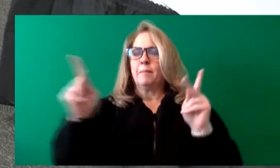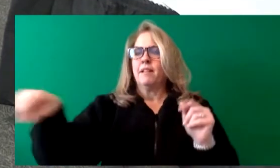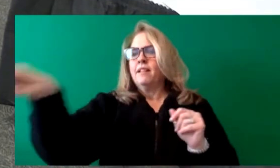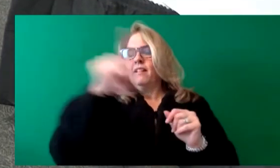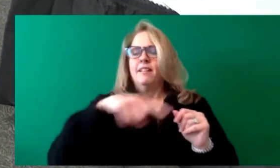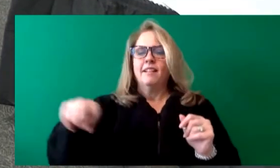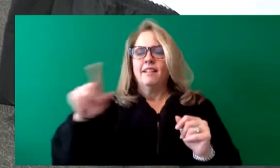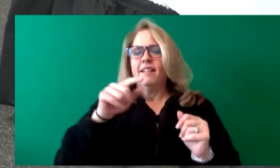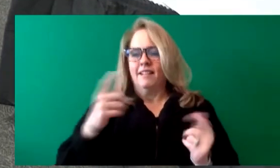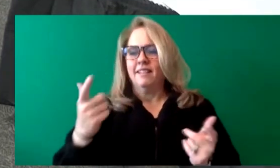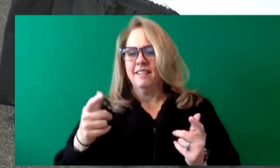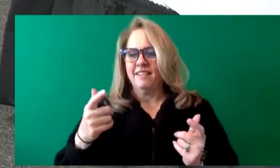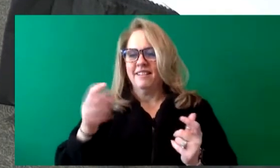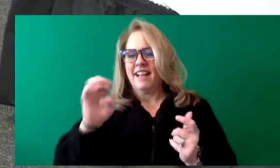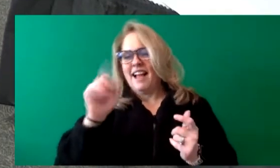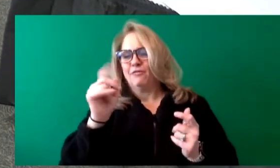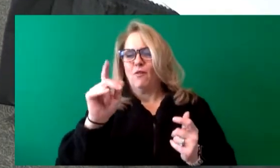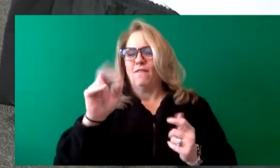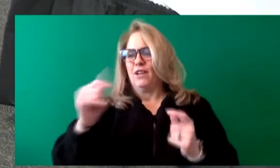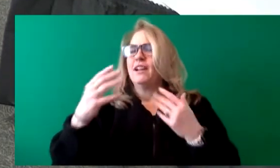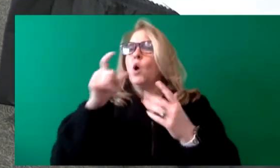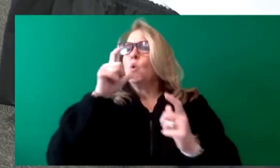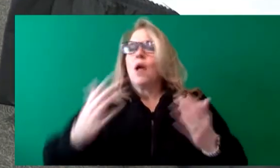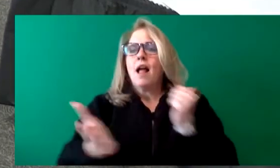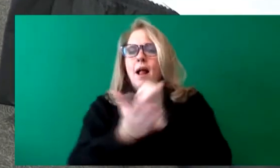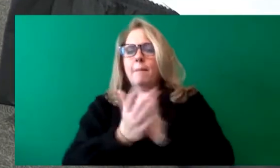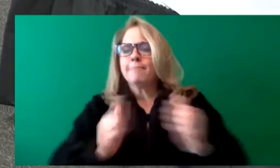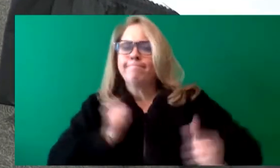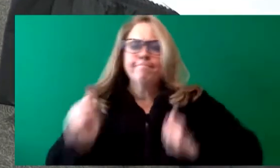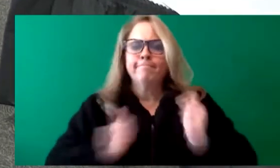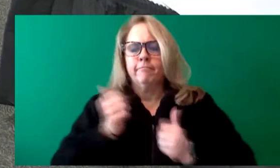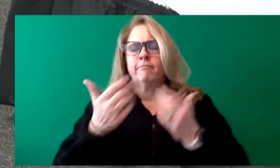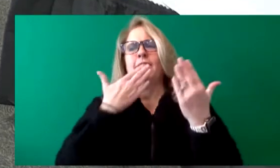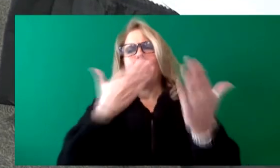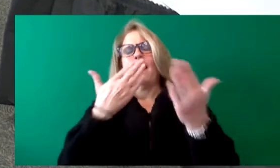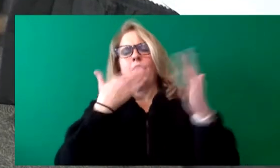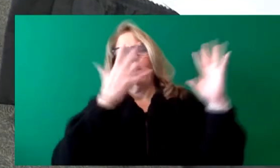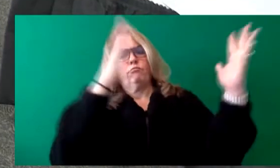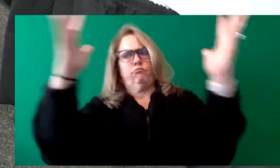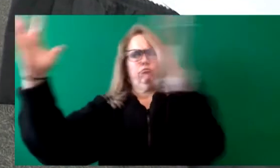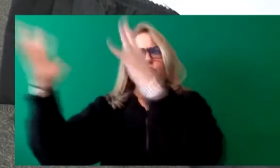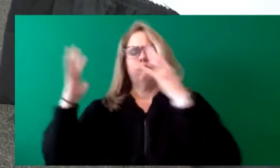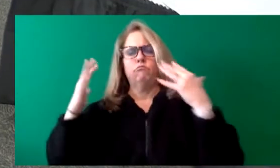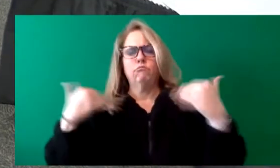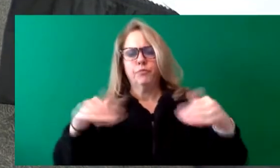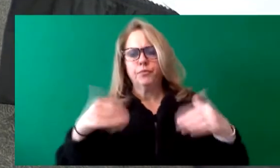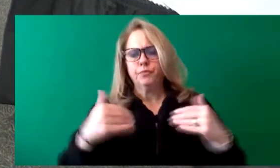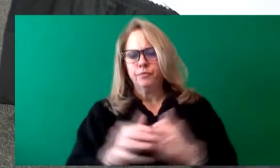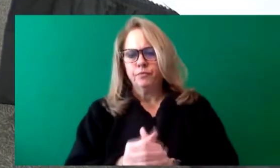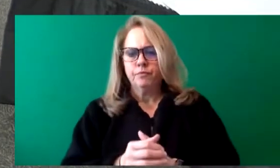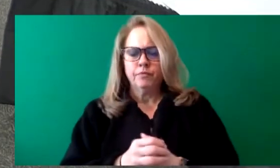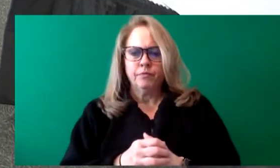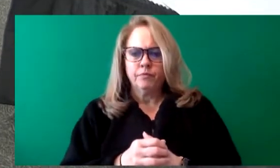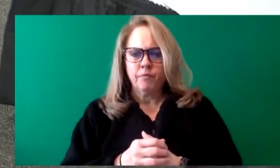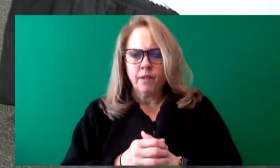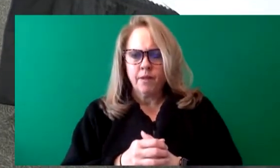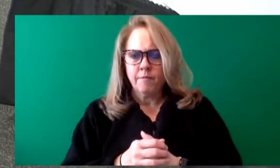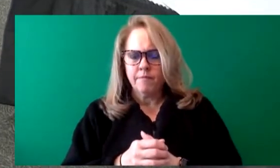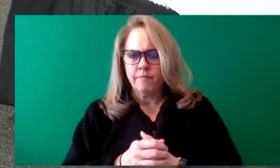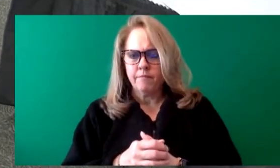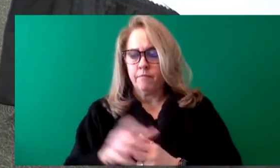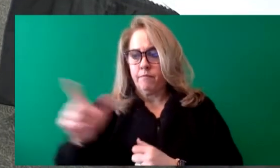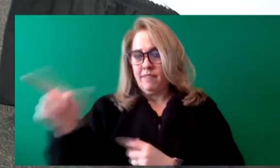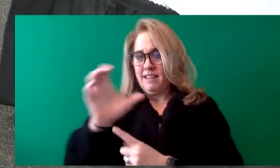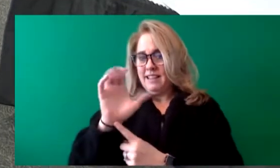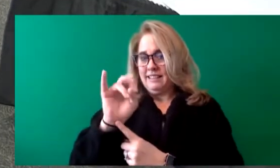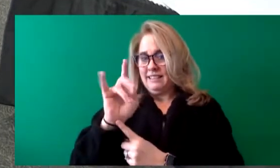I, Dr. Terbush, Yes. could I make Please. a comment? Yes, absolutely. Fire Chief. Cindy, you pointed me out, so I'm going to point